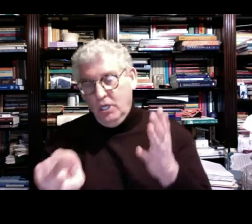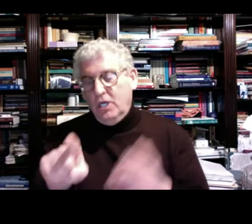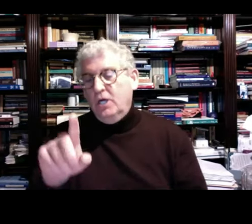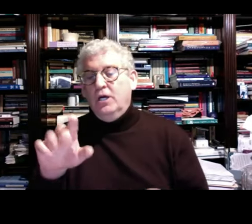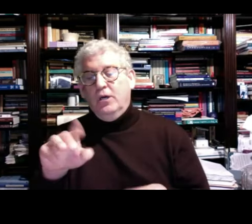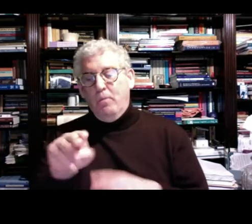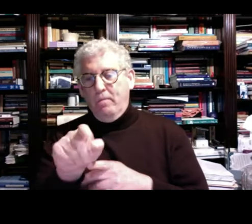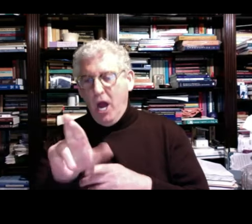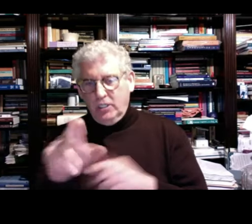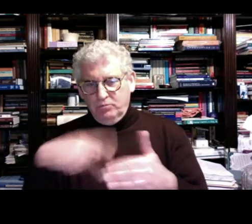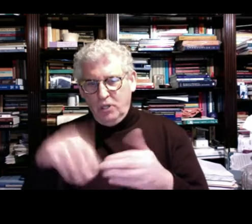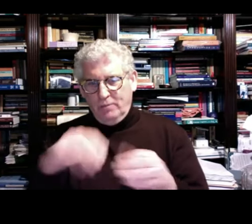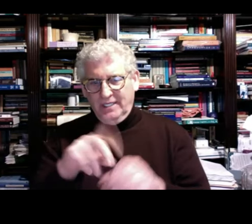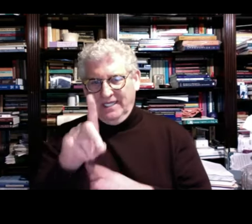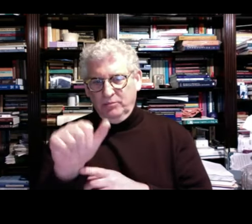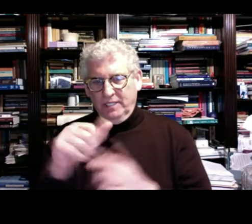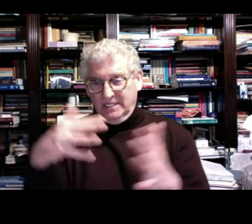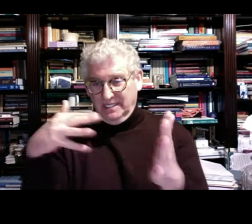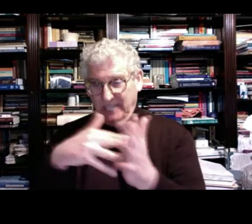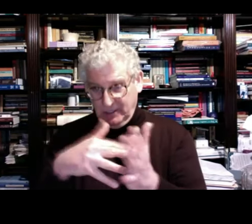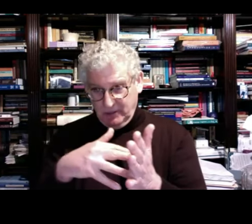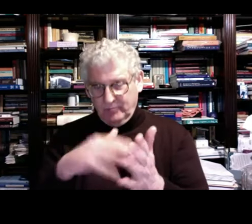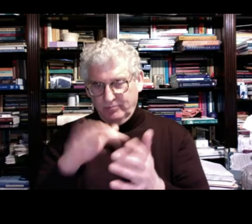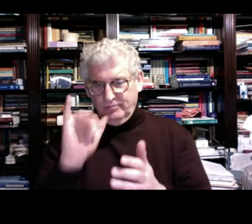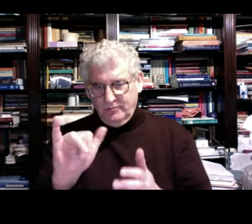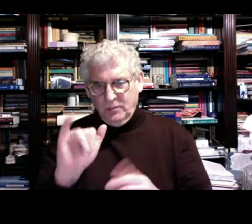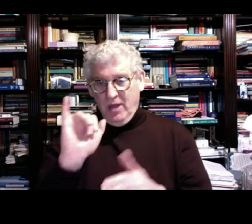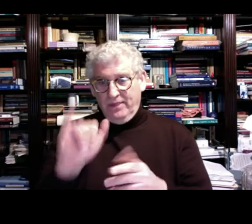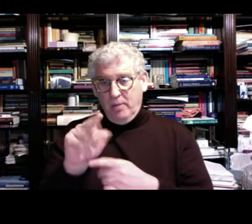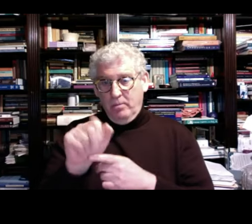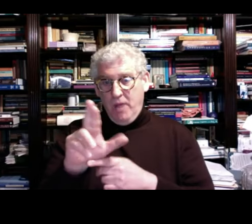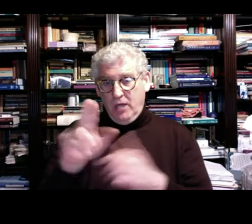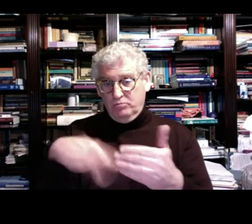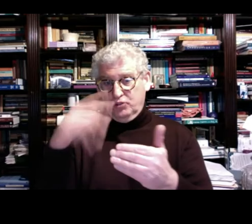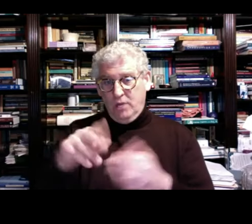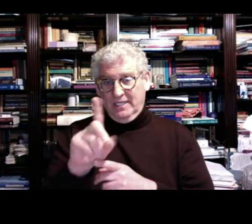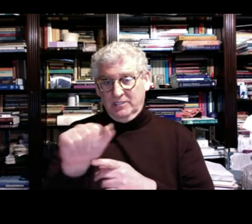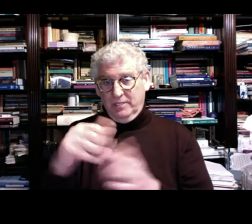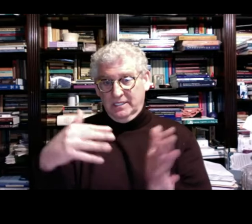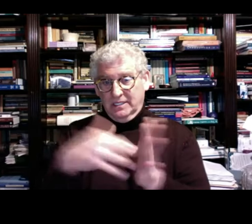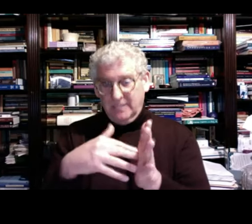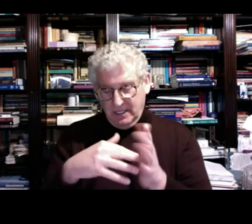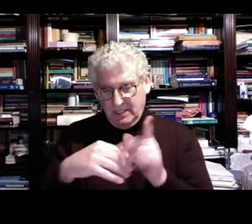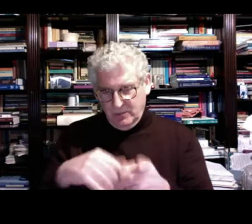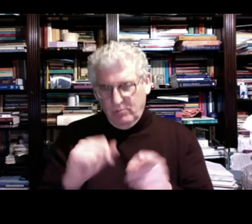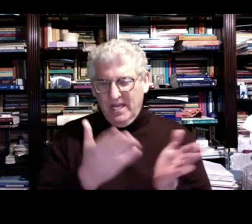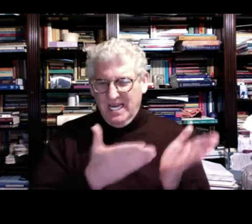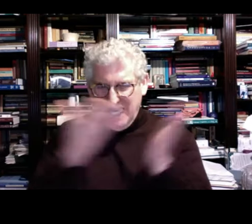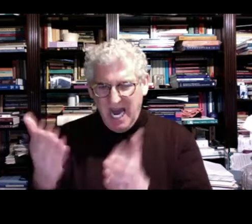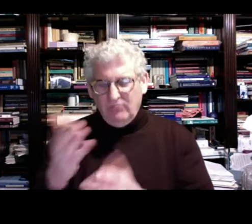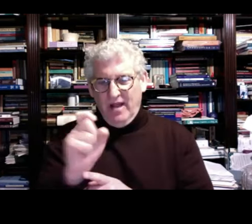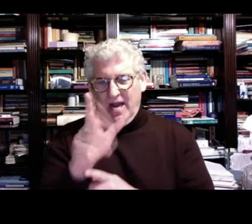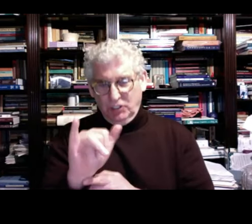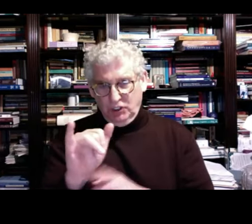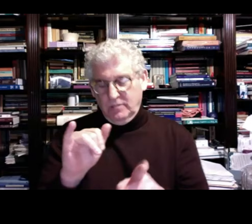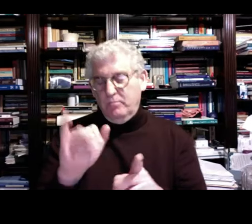is the School of Social Work. They have a minor program in the disability studies as well. This is one of the strongest areas where we see this carry on